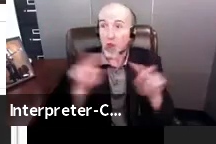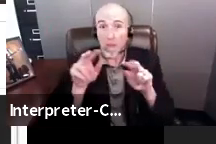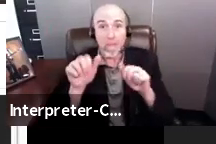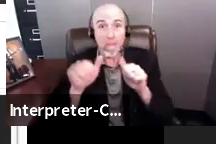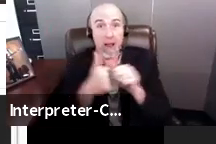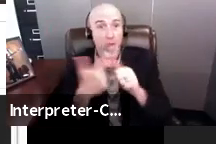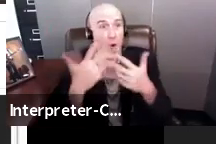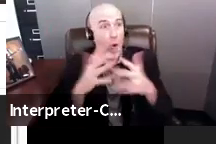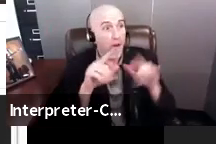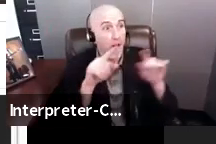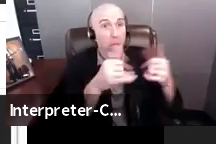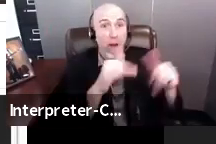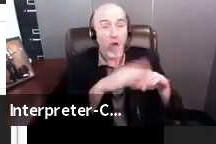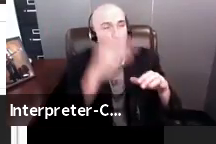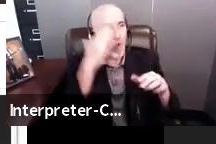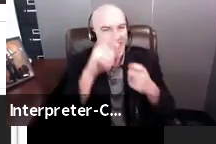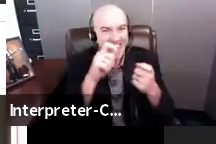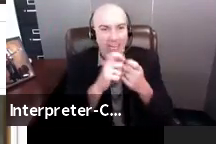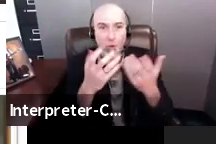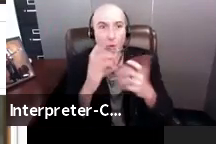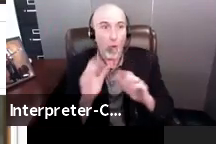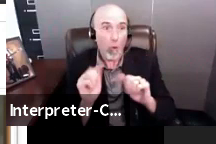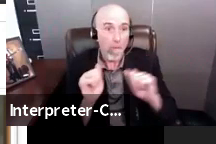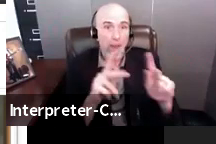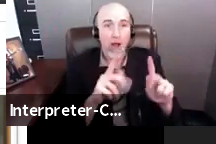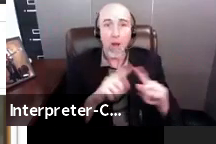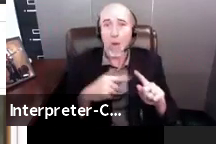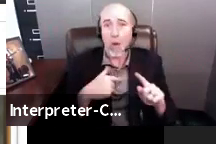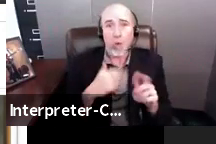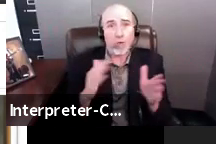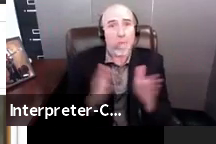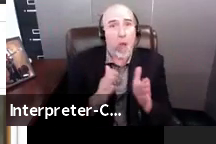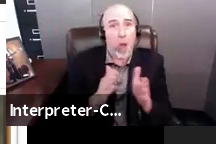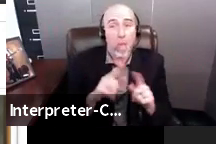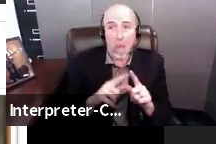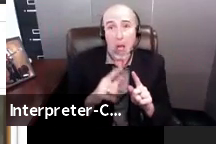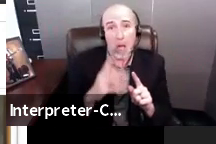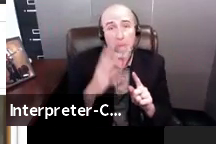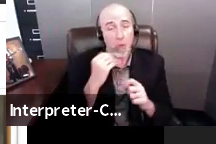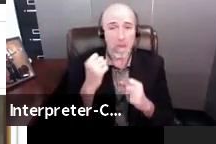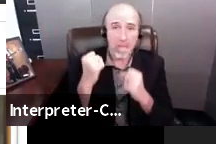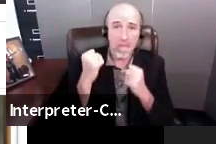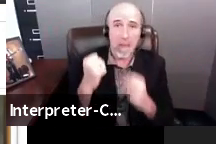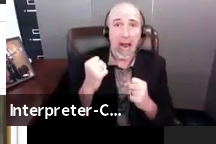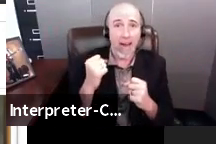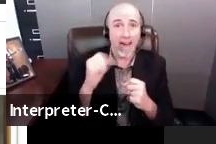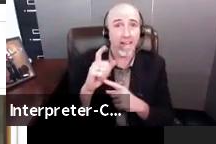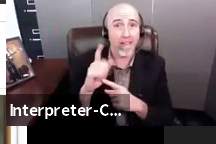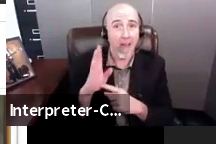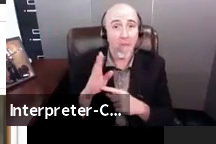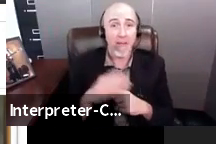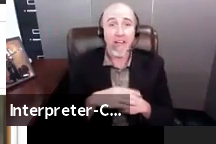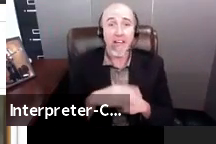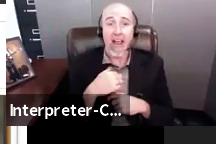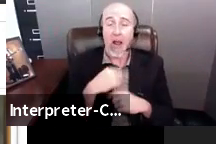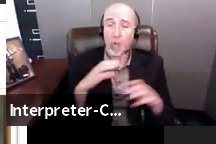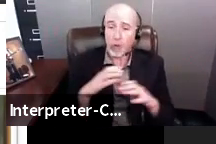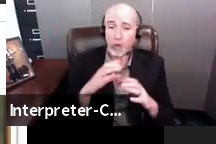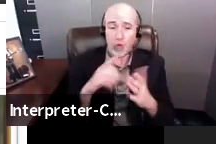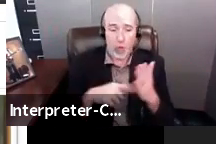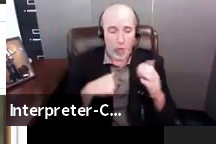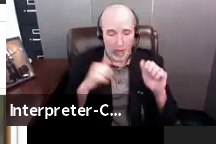already been on it and you know exactly where you want to go back to. We are a small but a pretty mighty club. And so we do what we